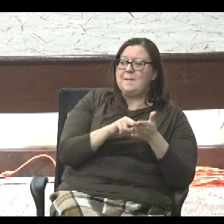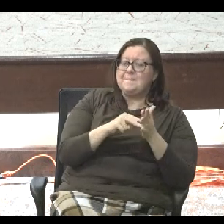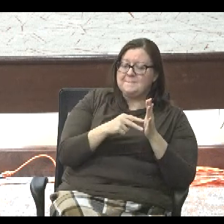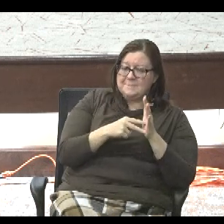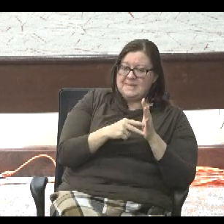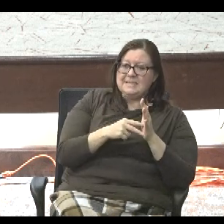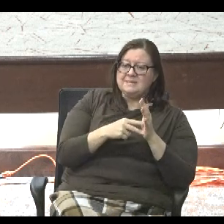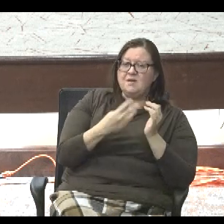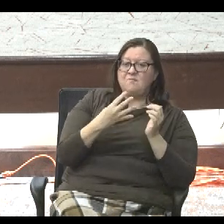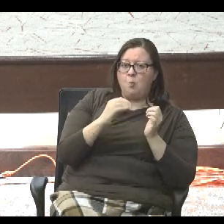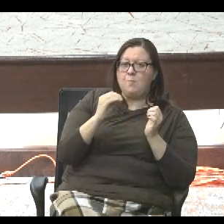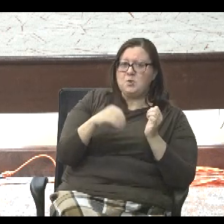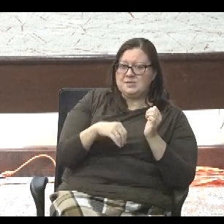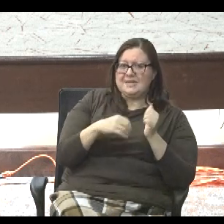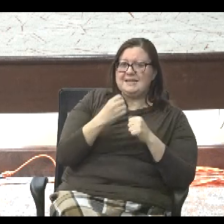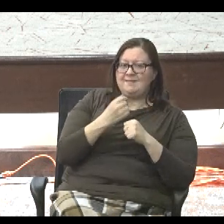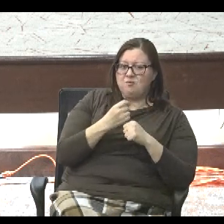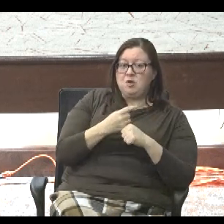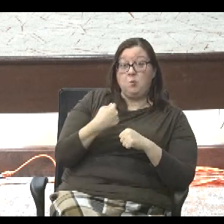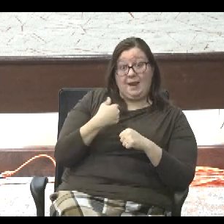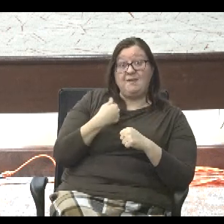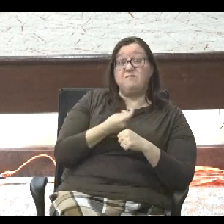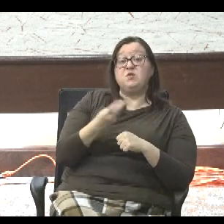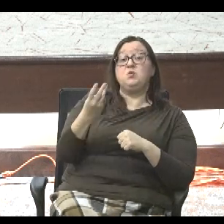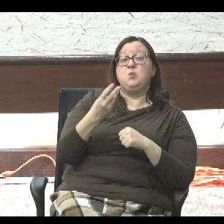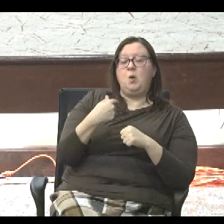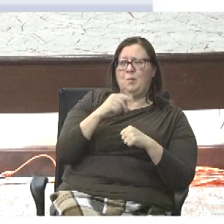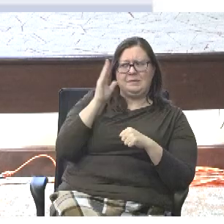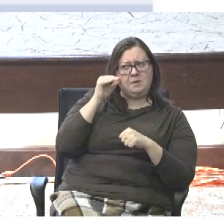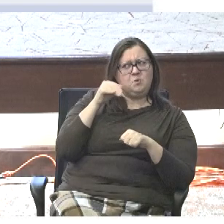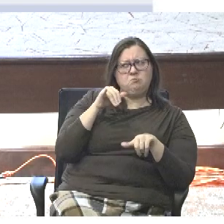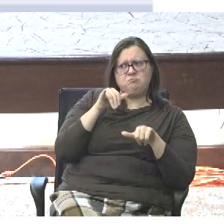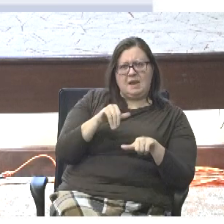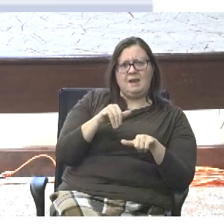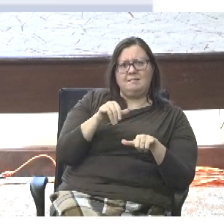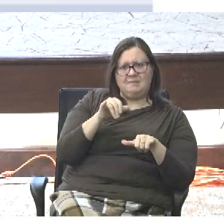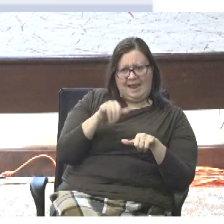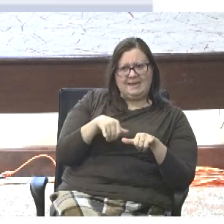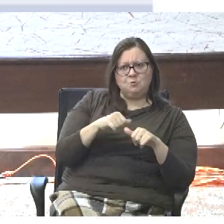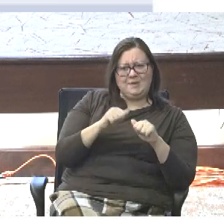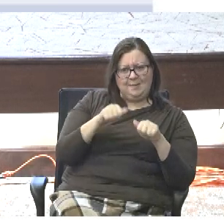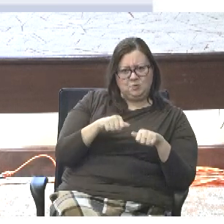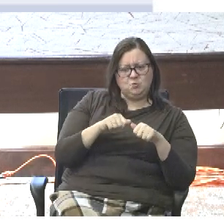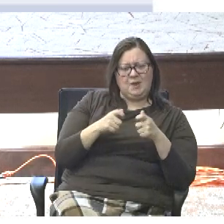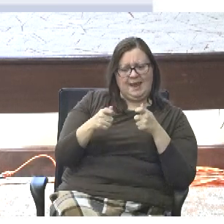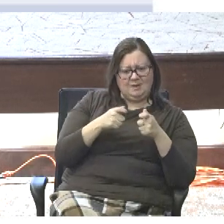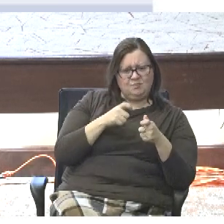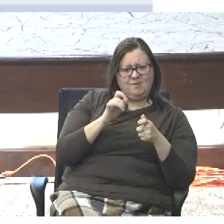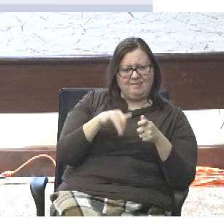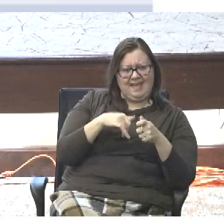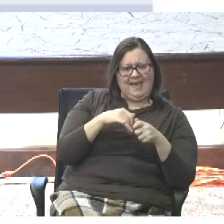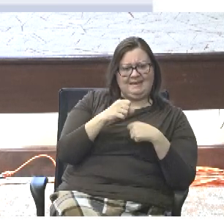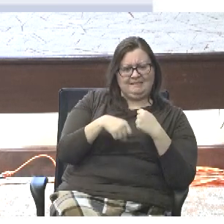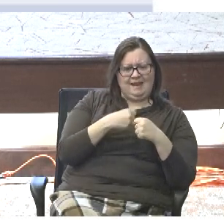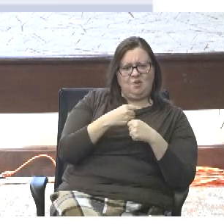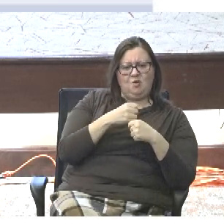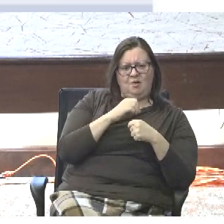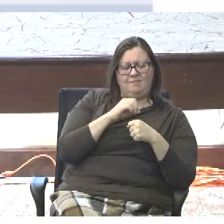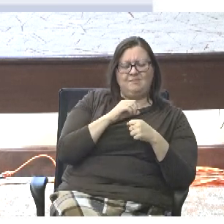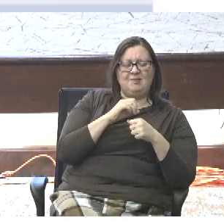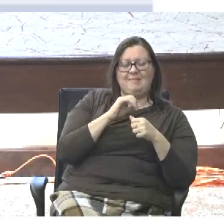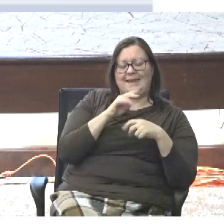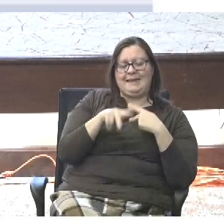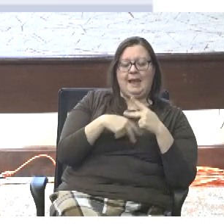have quite a few of them. So we held our ground on that, and I think for pretty good reason. If you look at where